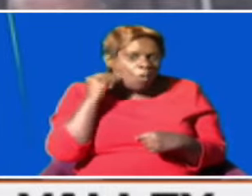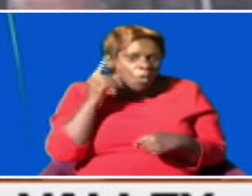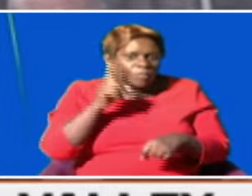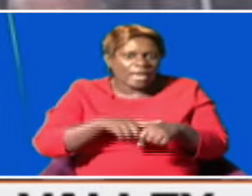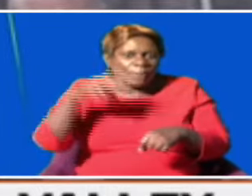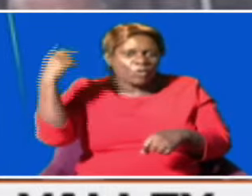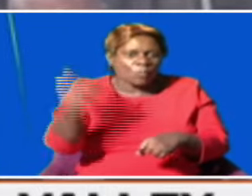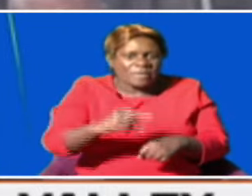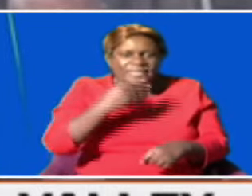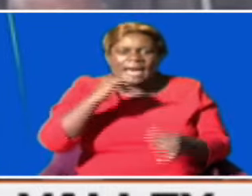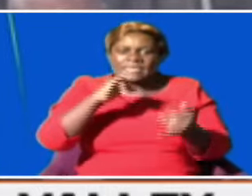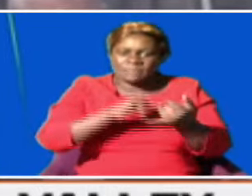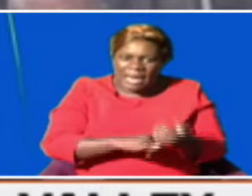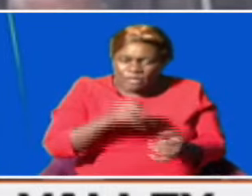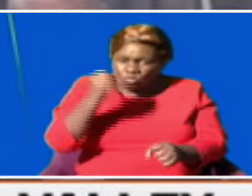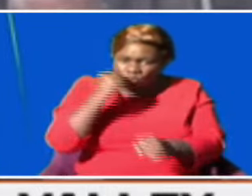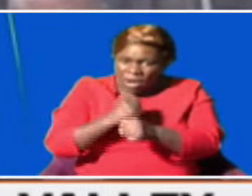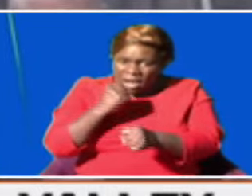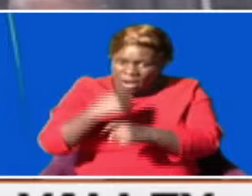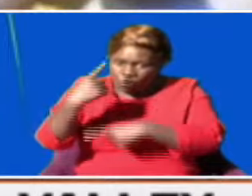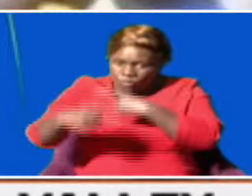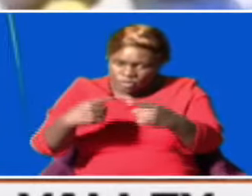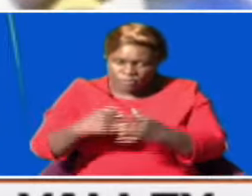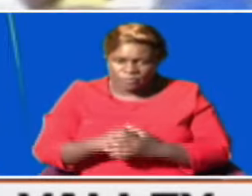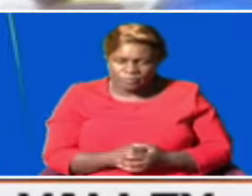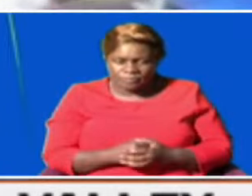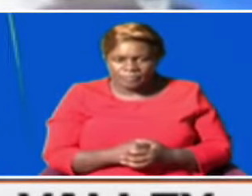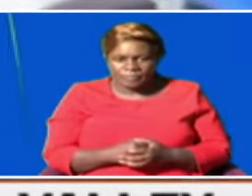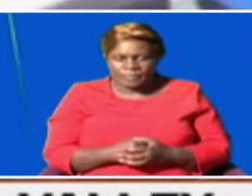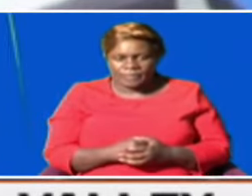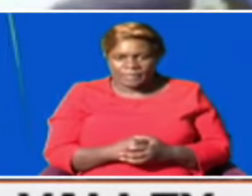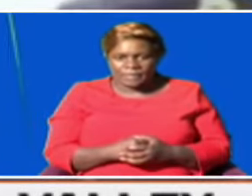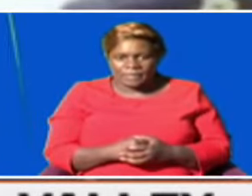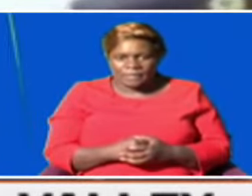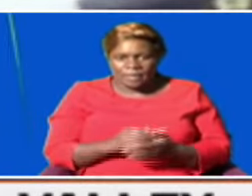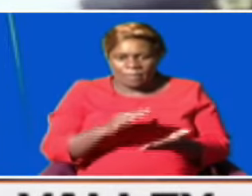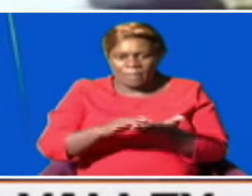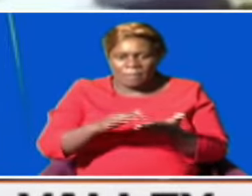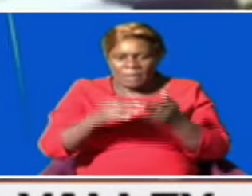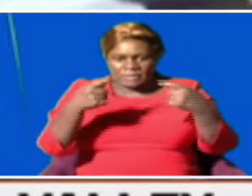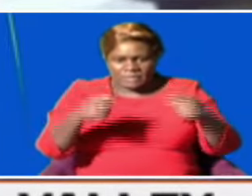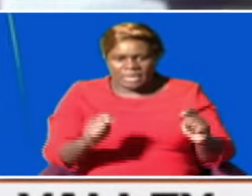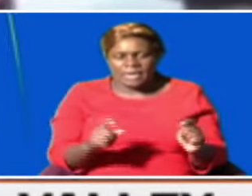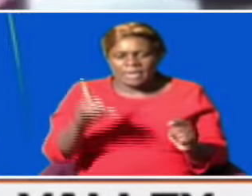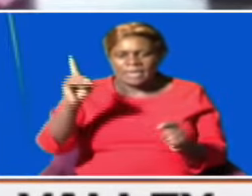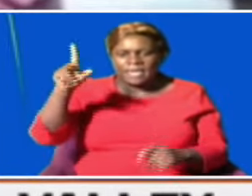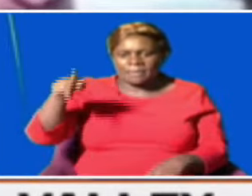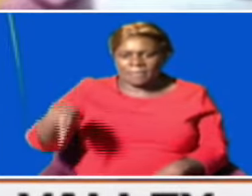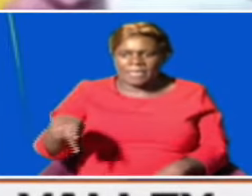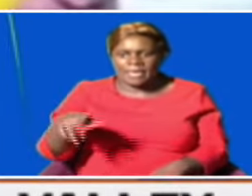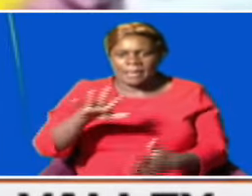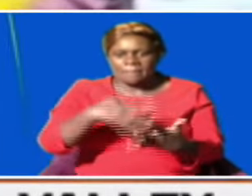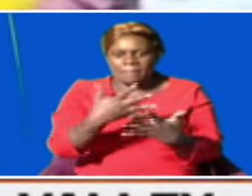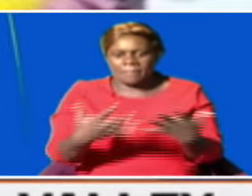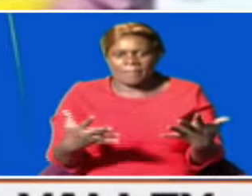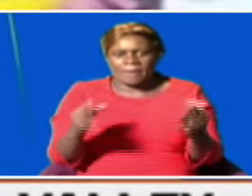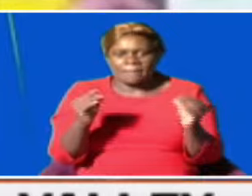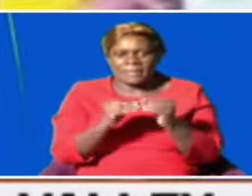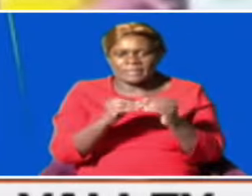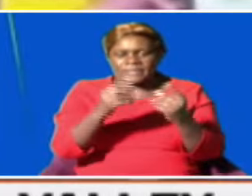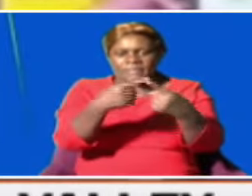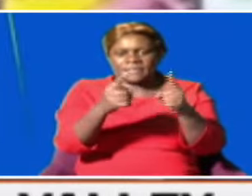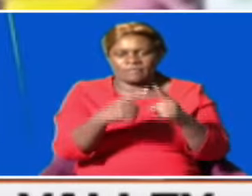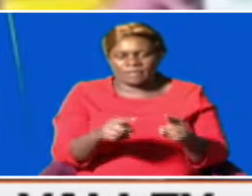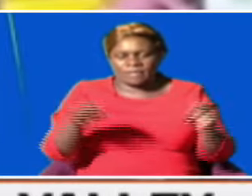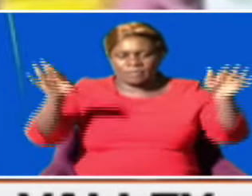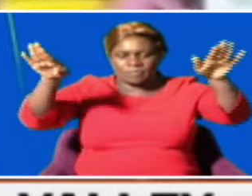na bwana na bibi, kuna kazi inafanyika ngapo? Amid the reconciliation efforts, the DP is scheduled to attend several meetings in